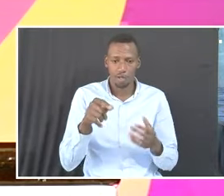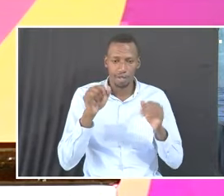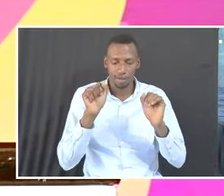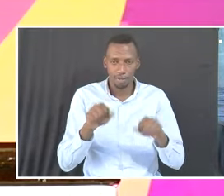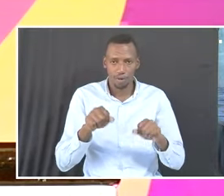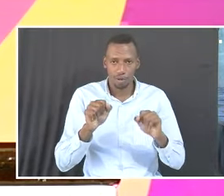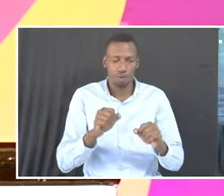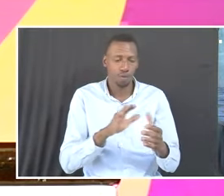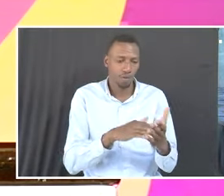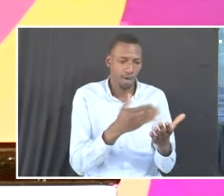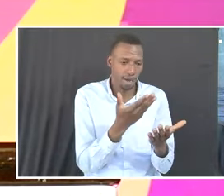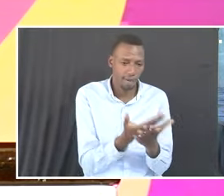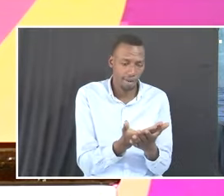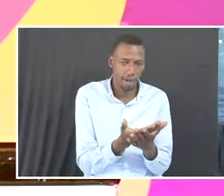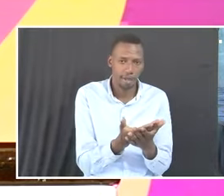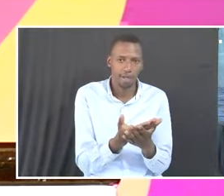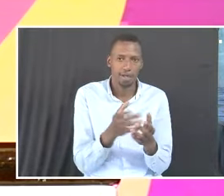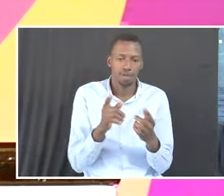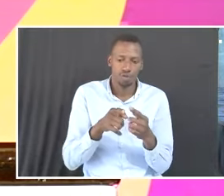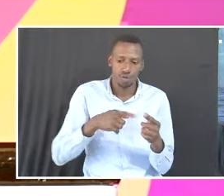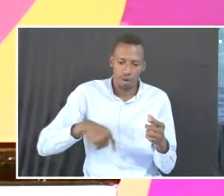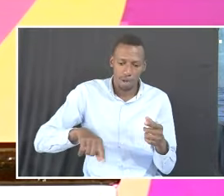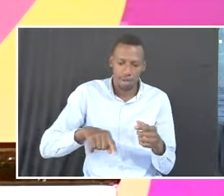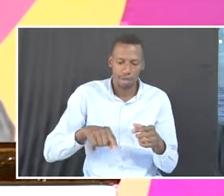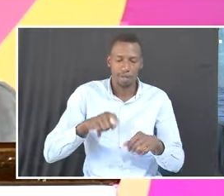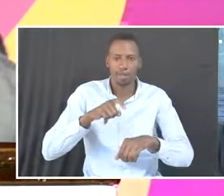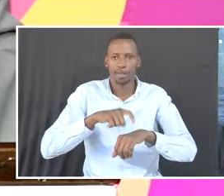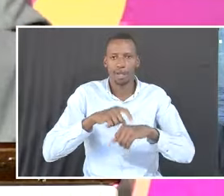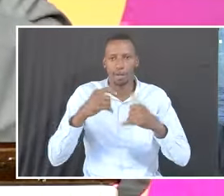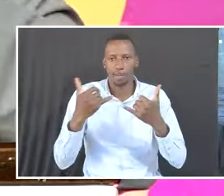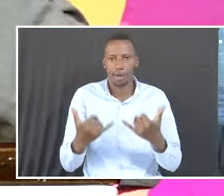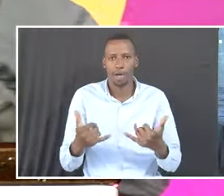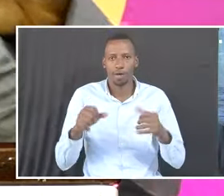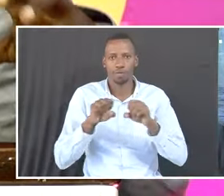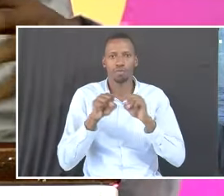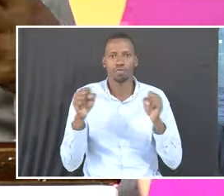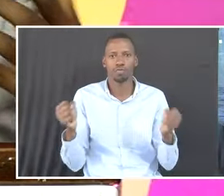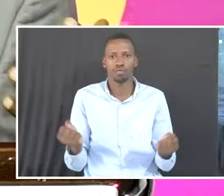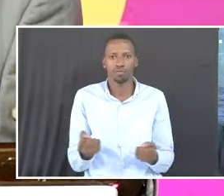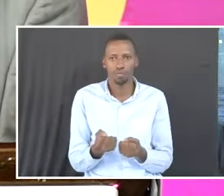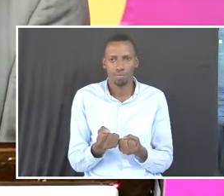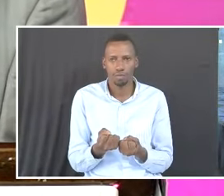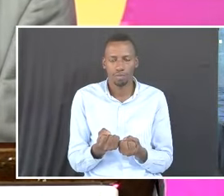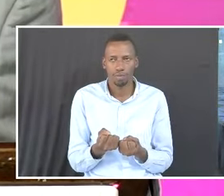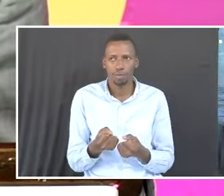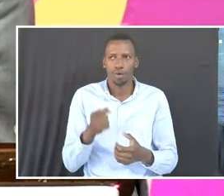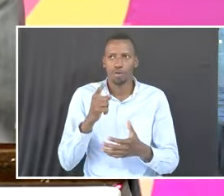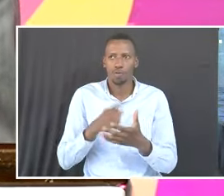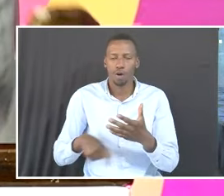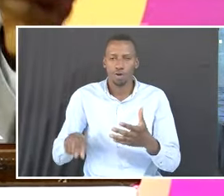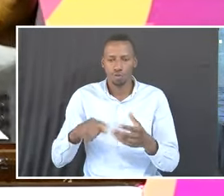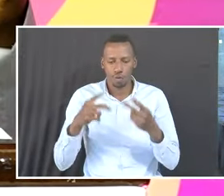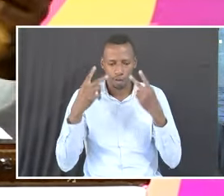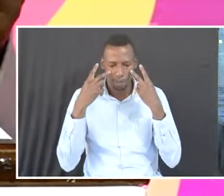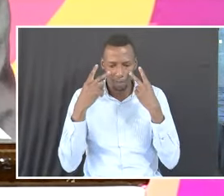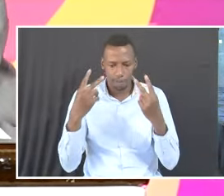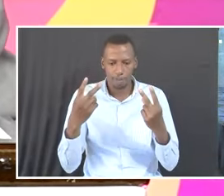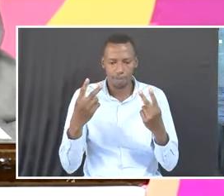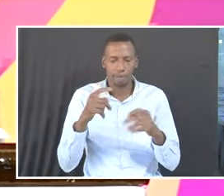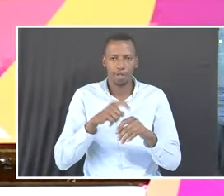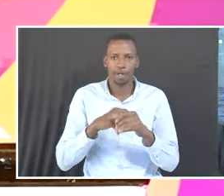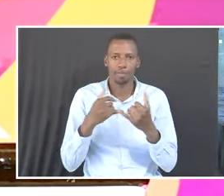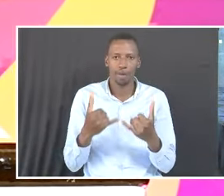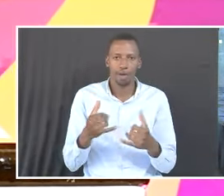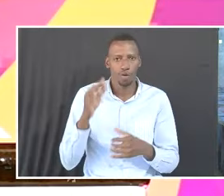this contemporary society. What we are now looking at, the purpose